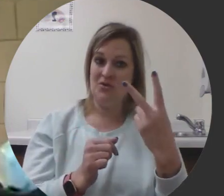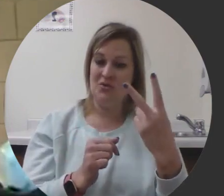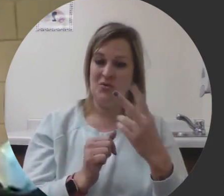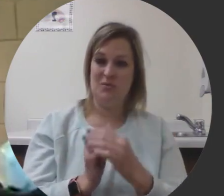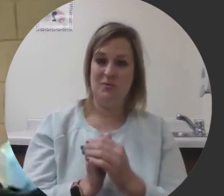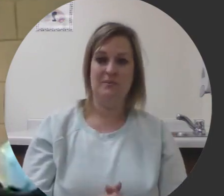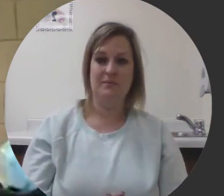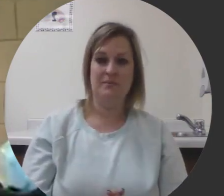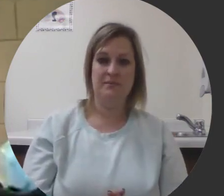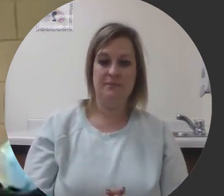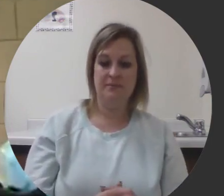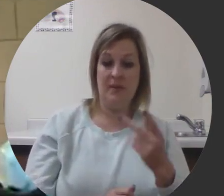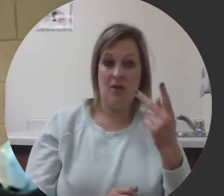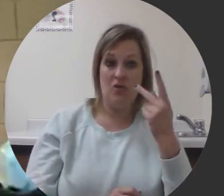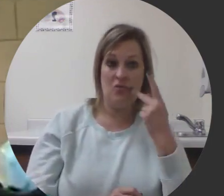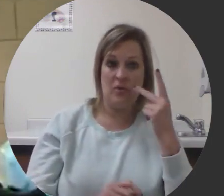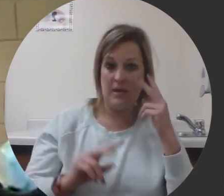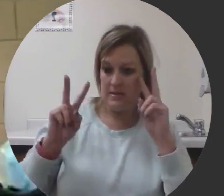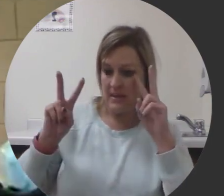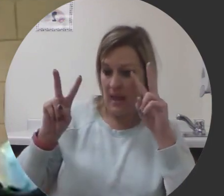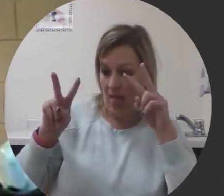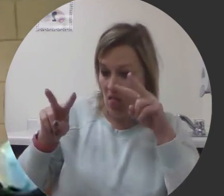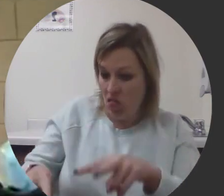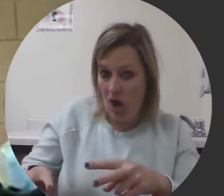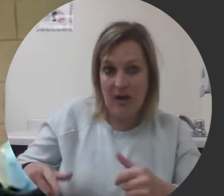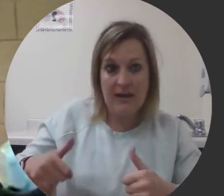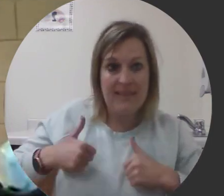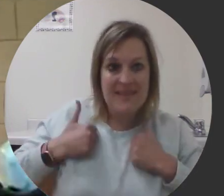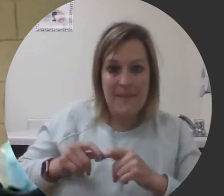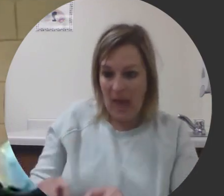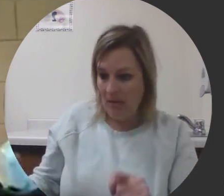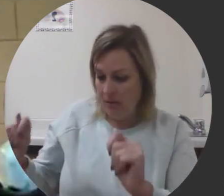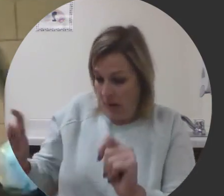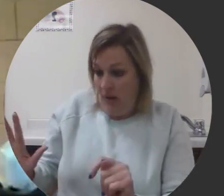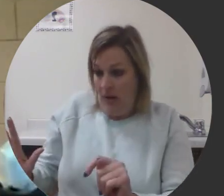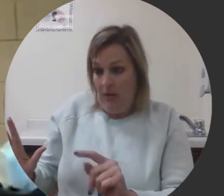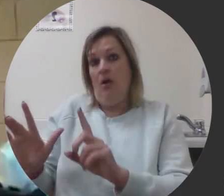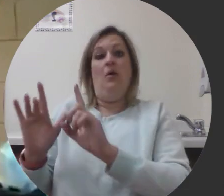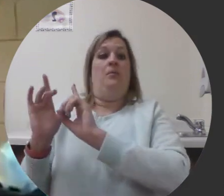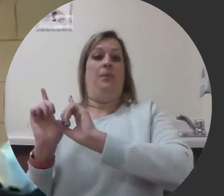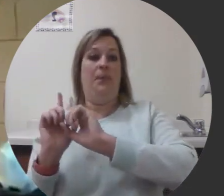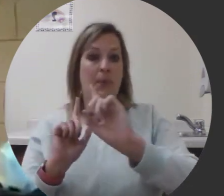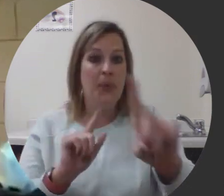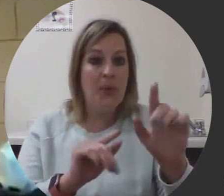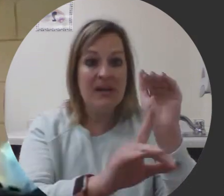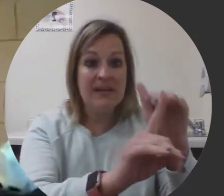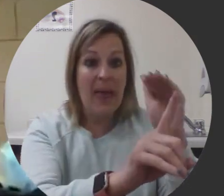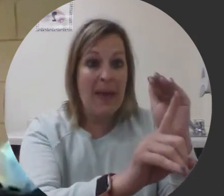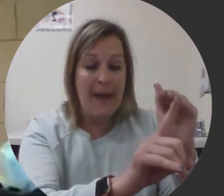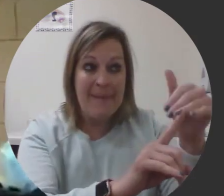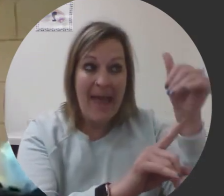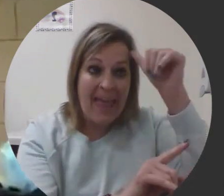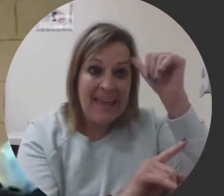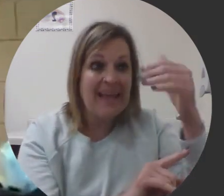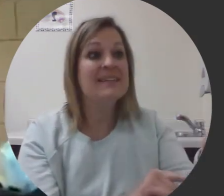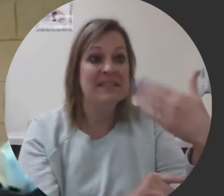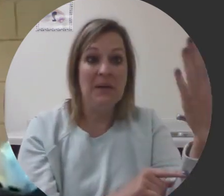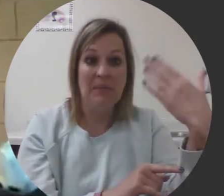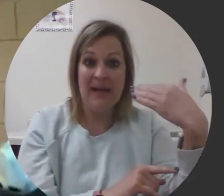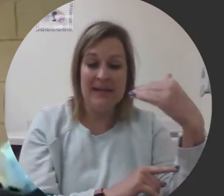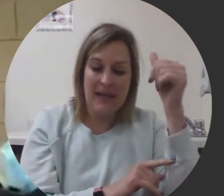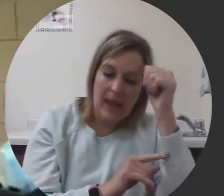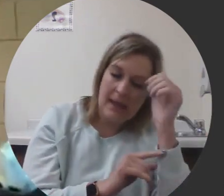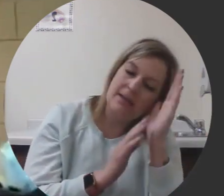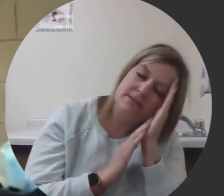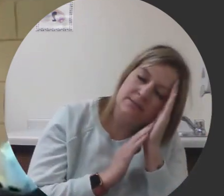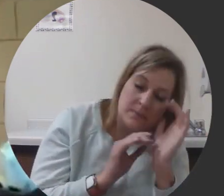One look into the bathtub was enough to send her hurrying to get Angus. As usual, he